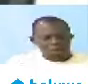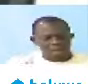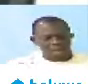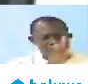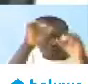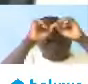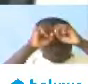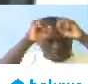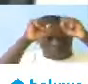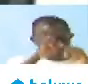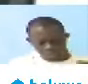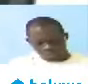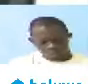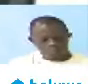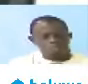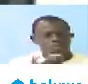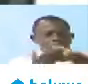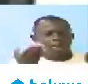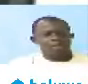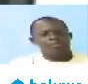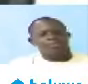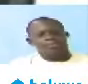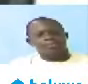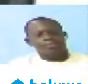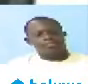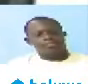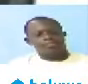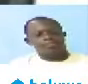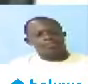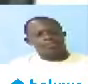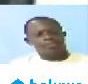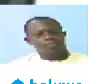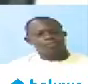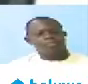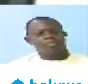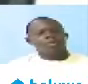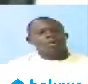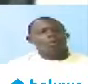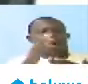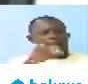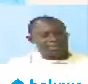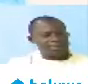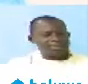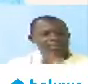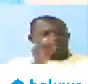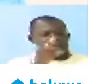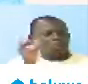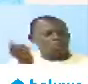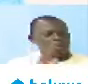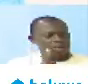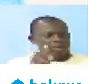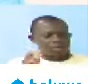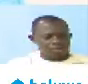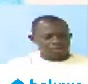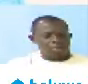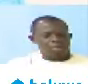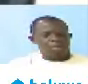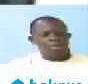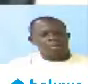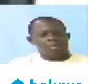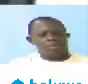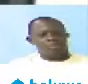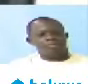sir. Munanayo. So Dalilo Mbeyate, Dalilo Mbeyate. Reason that he stated was Dalilo